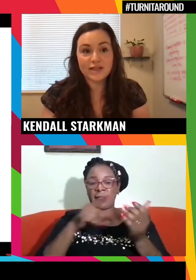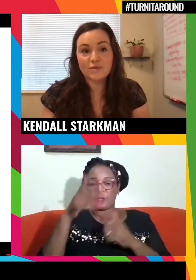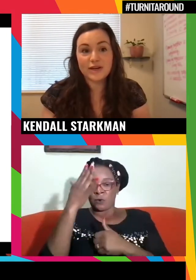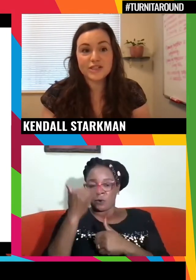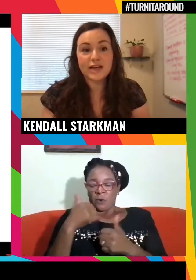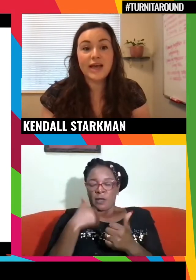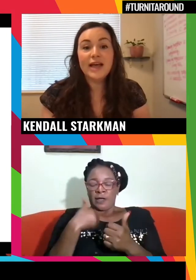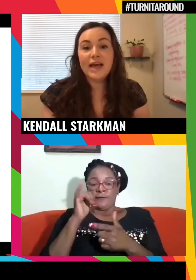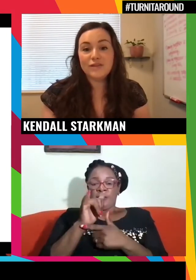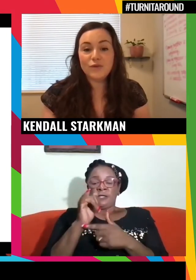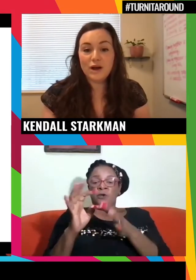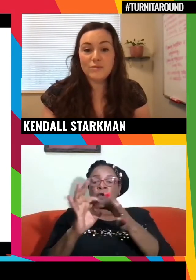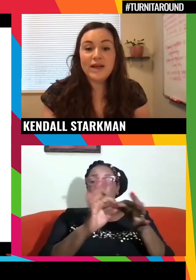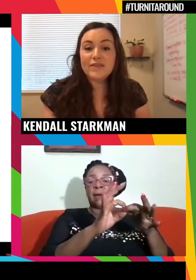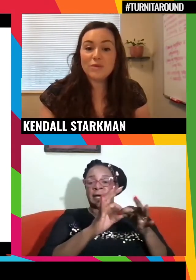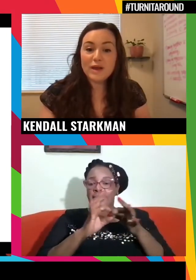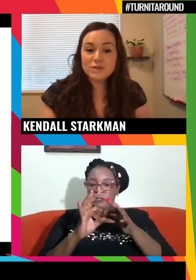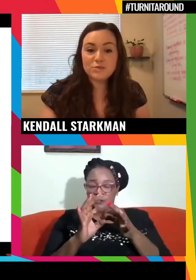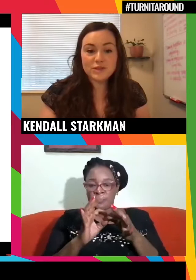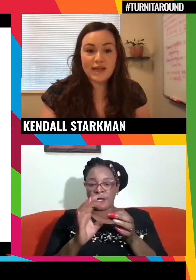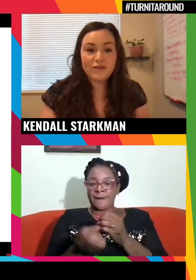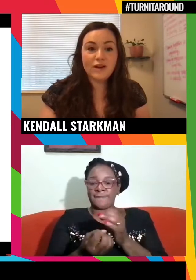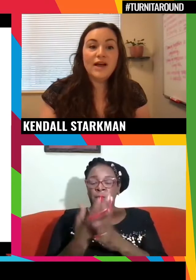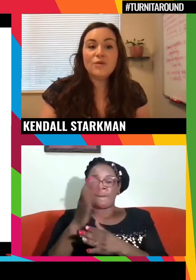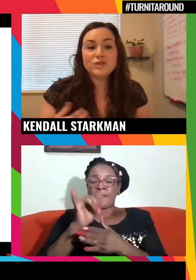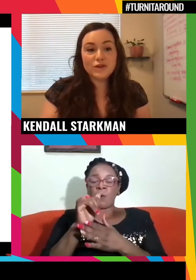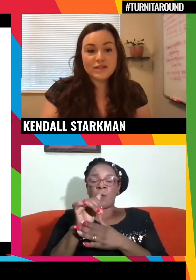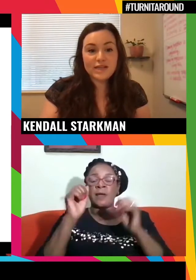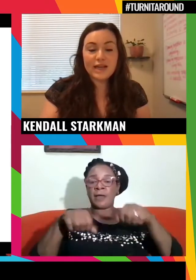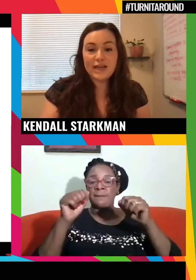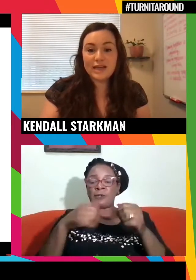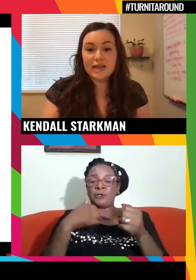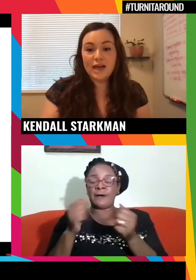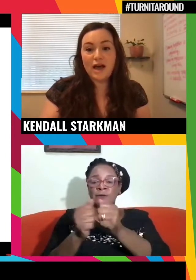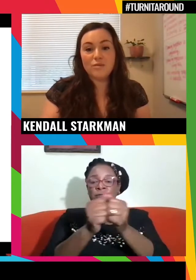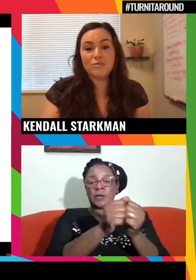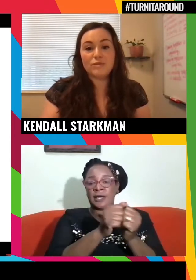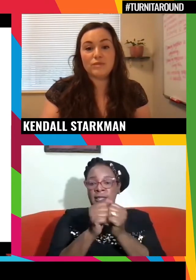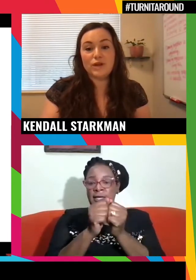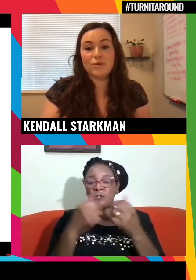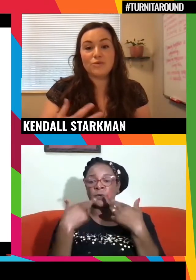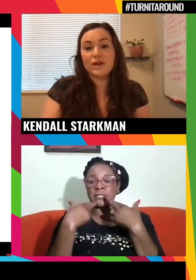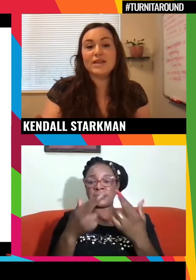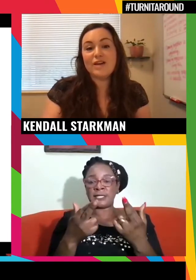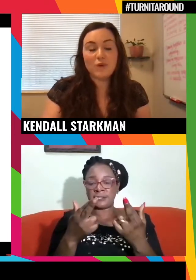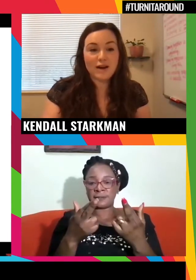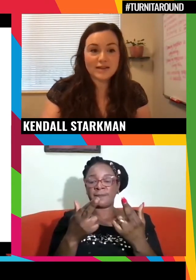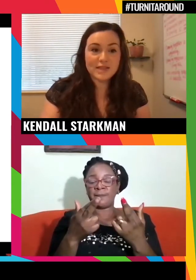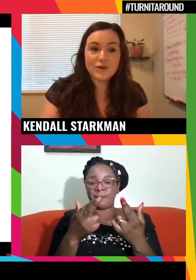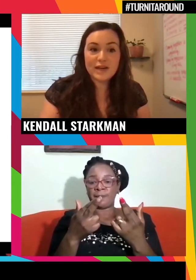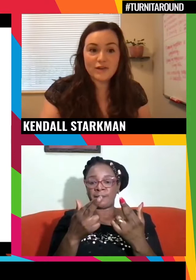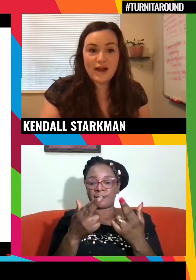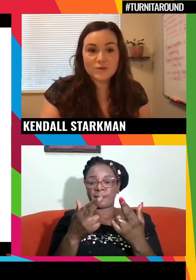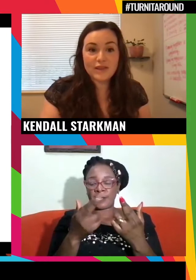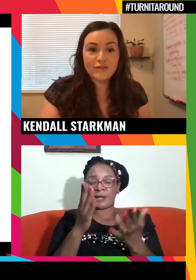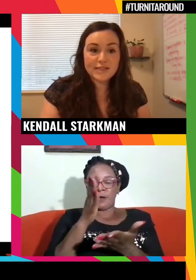cross-industry collaboration and forum that we're able to pull together, resulting in real live products